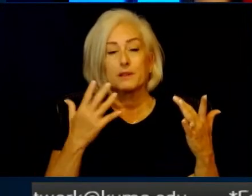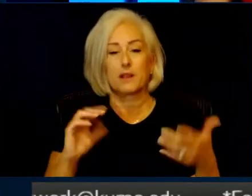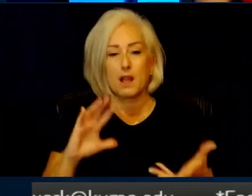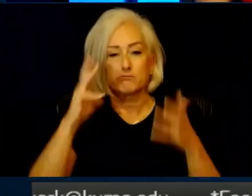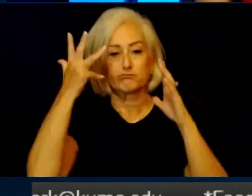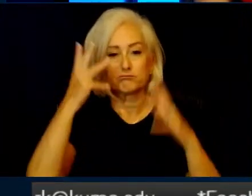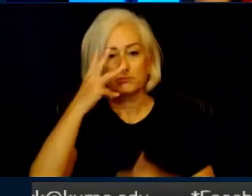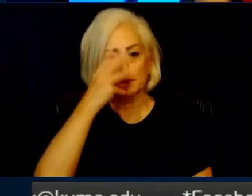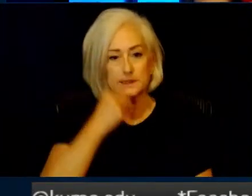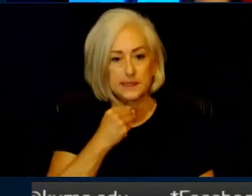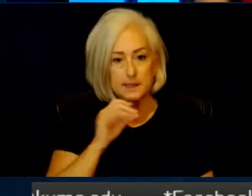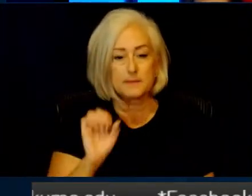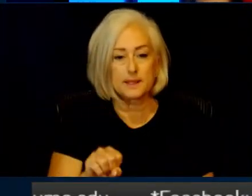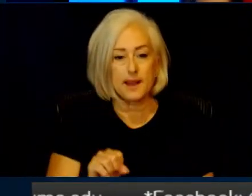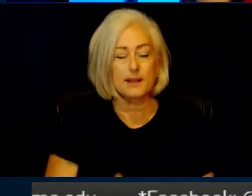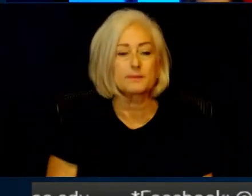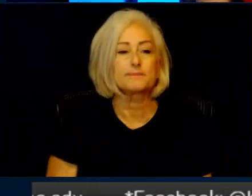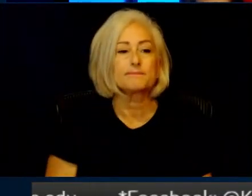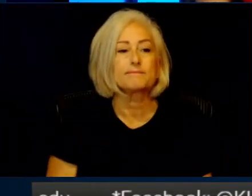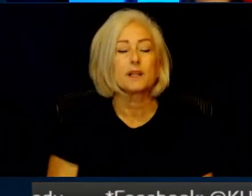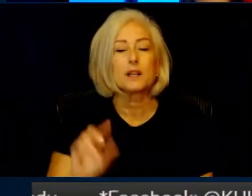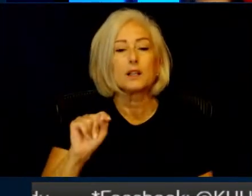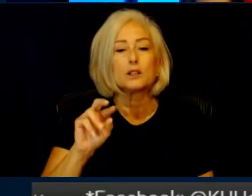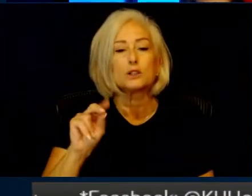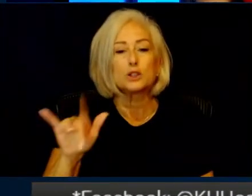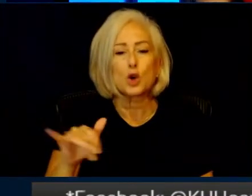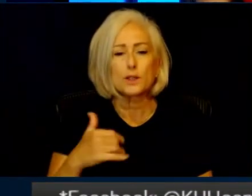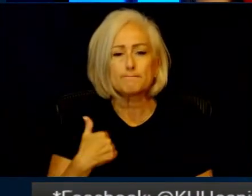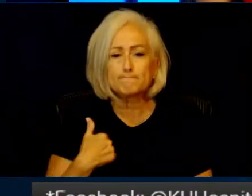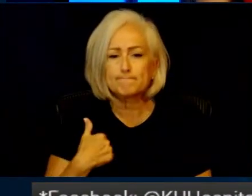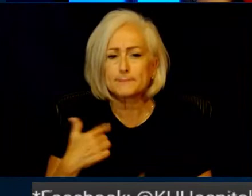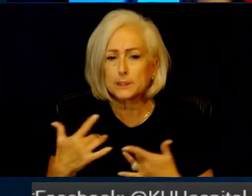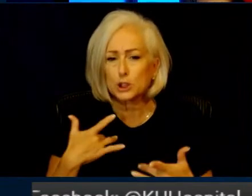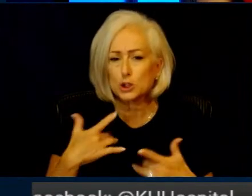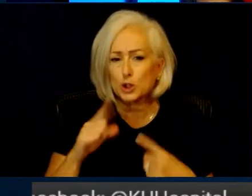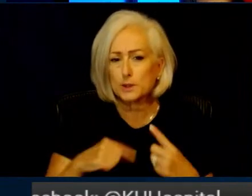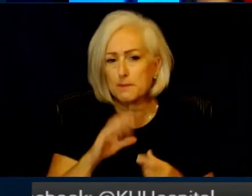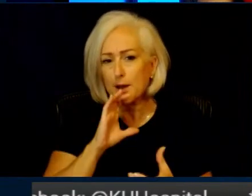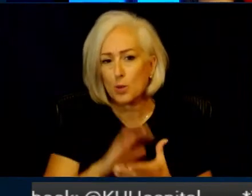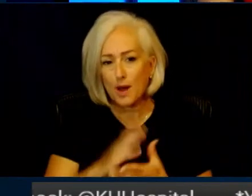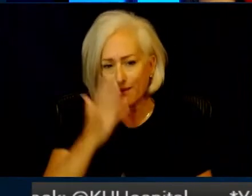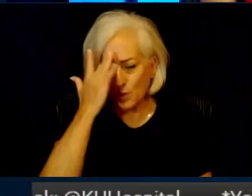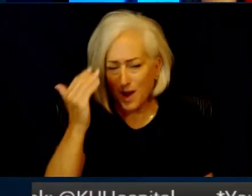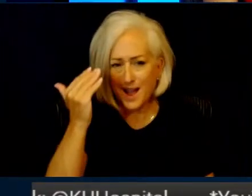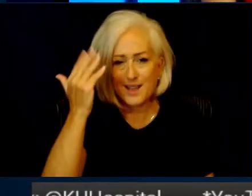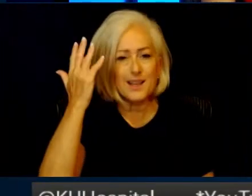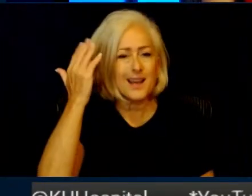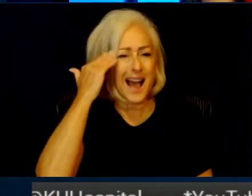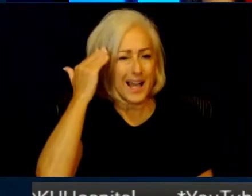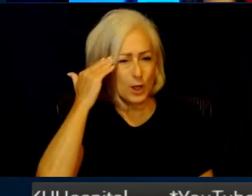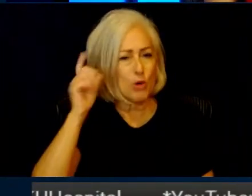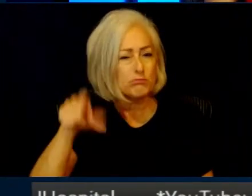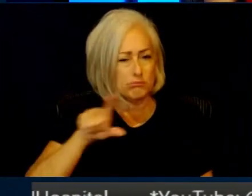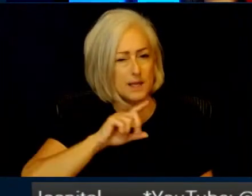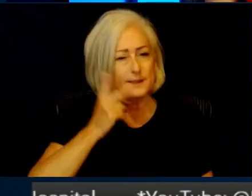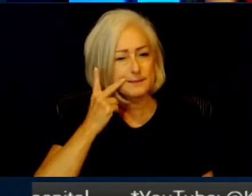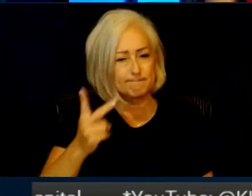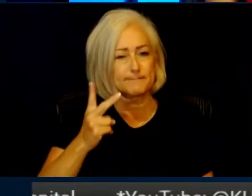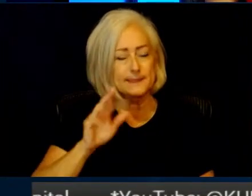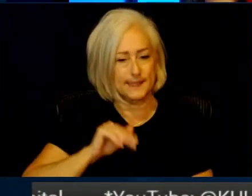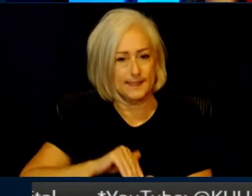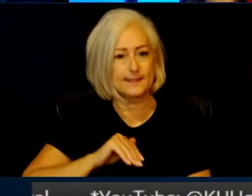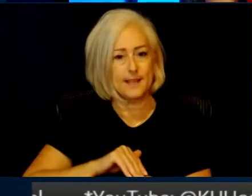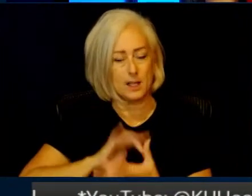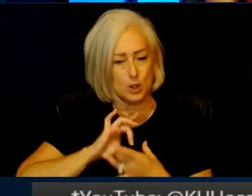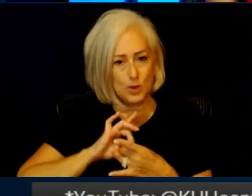writes, I'm concerned about my wife. I know she needs to see a doctor for a CPAP machine. I know she needs to see a doctor, but